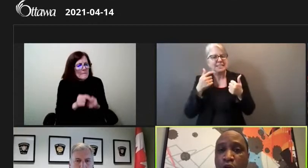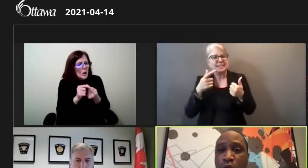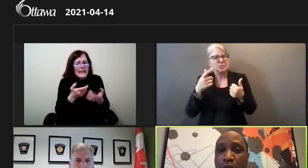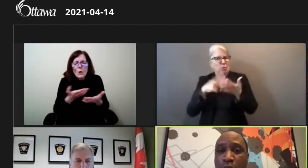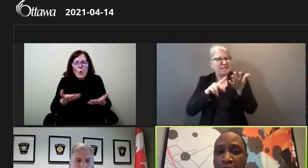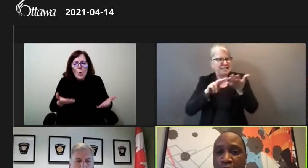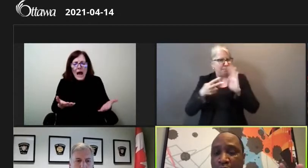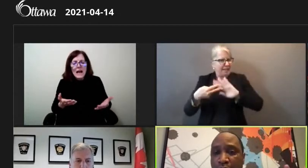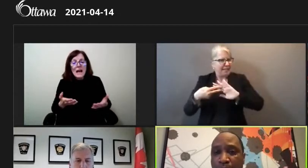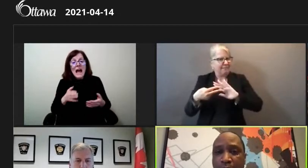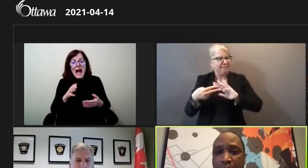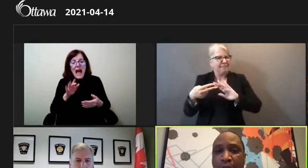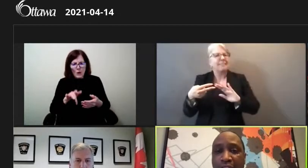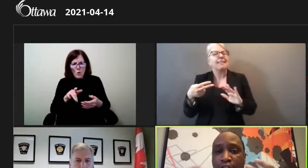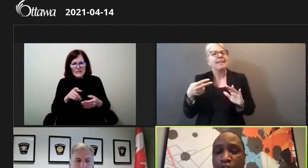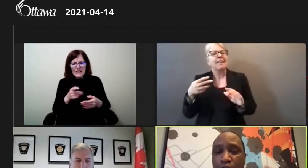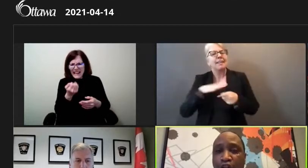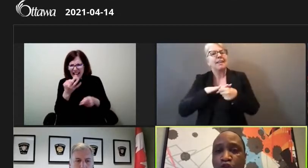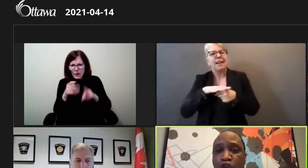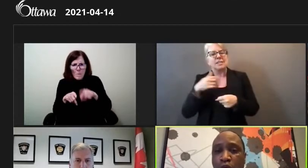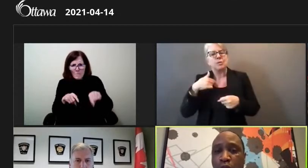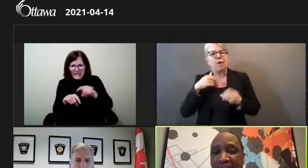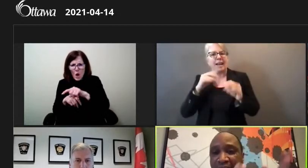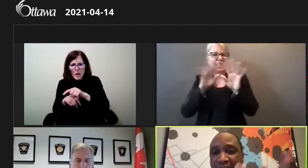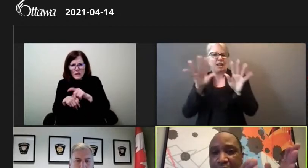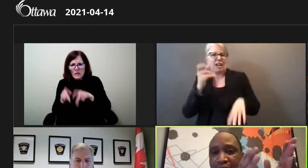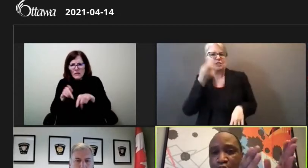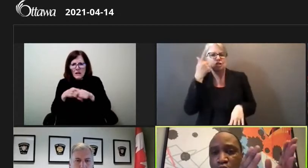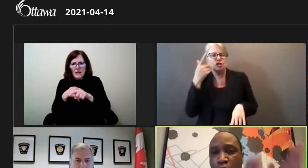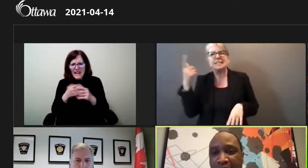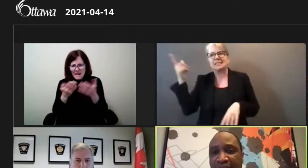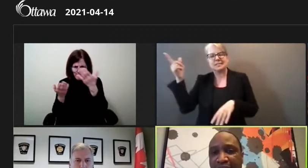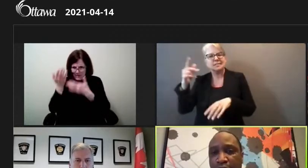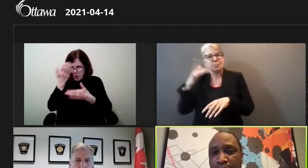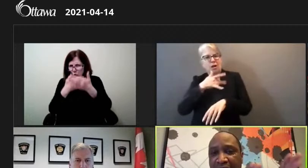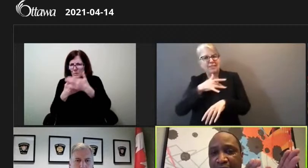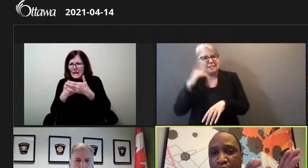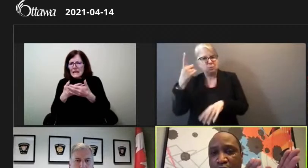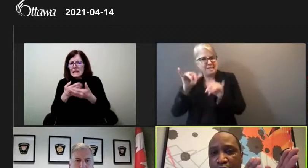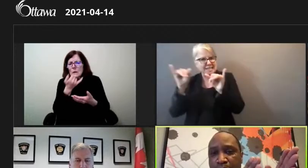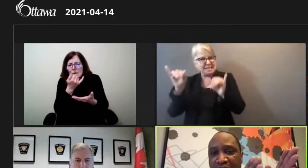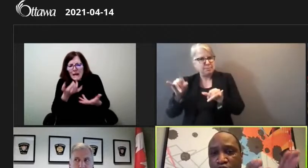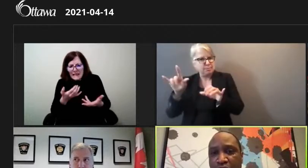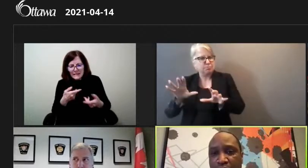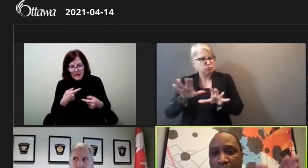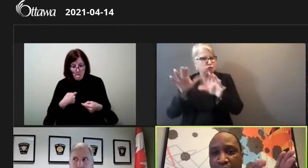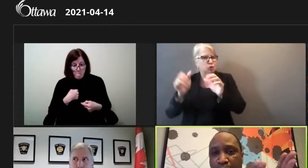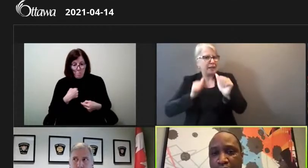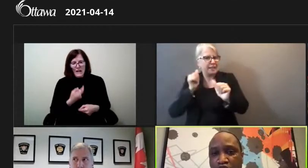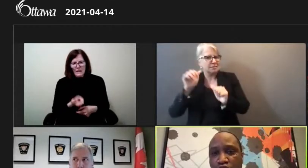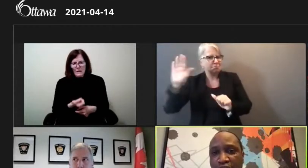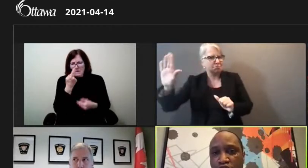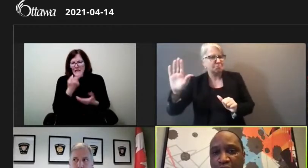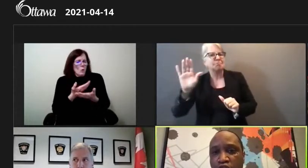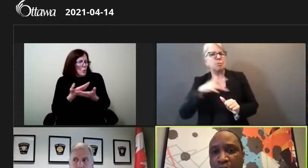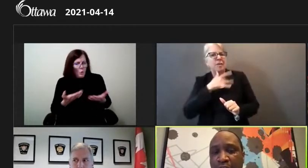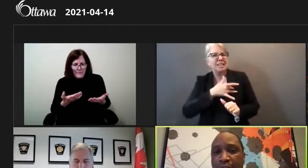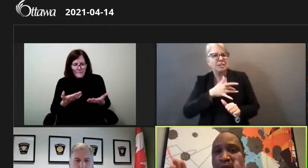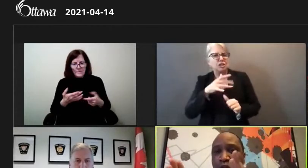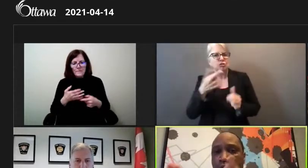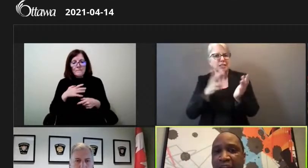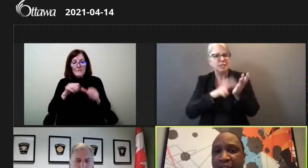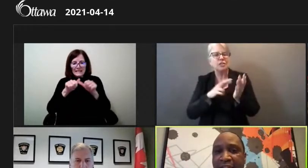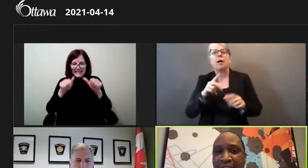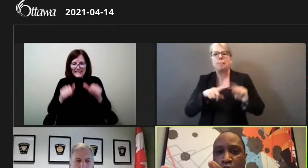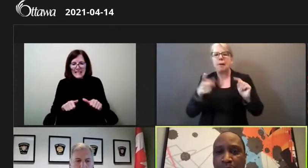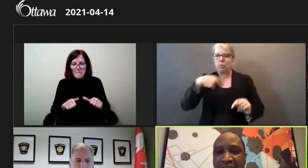so I clearly understood was that there is one system that is being driven by the provincial registration, but